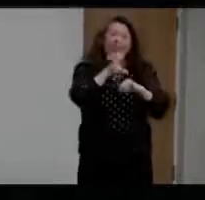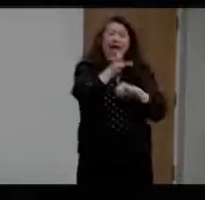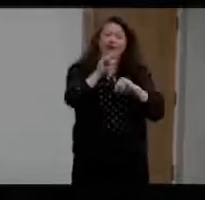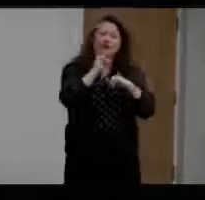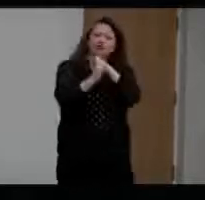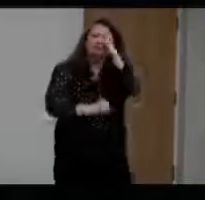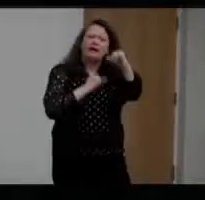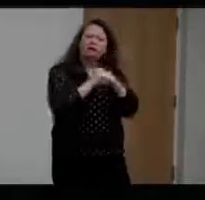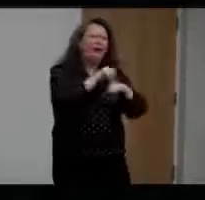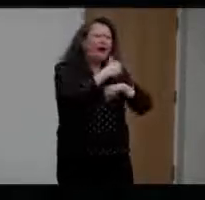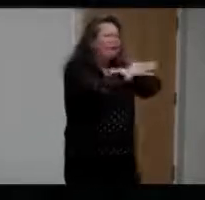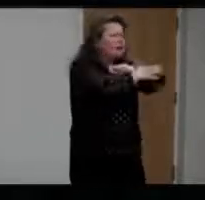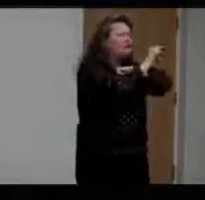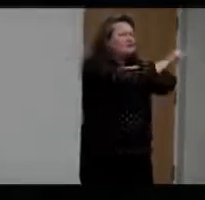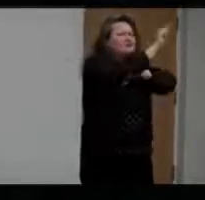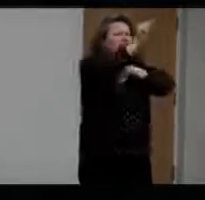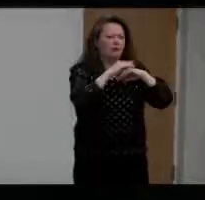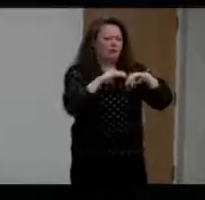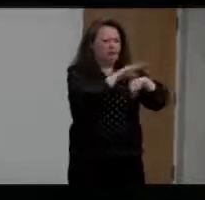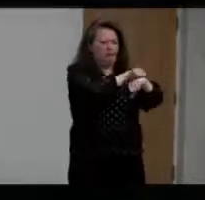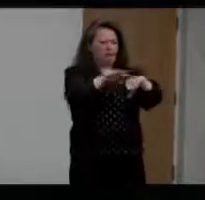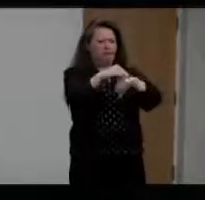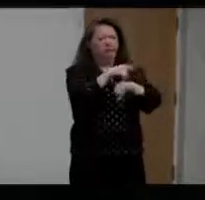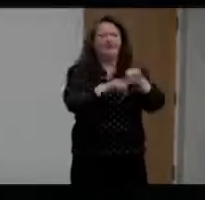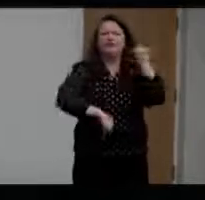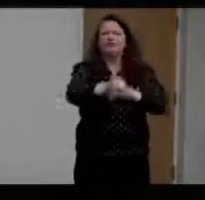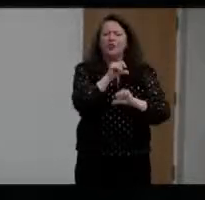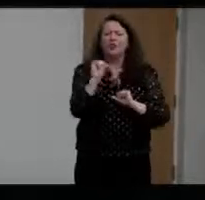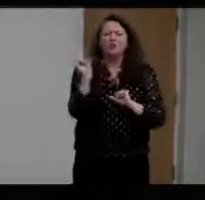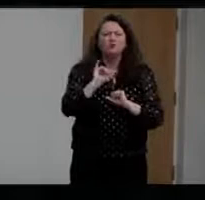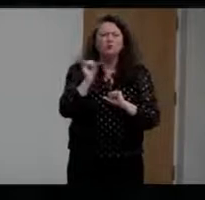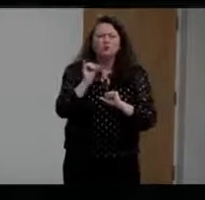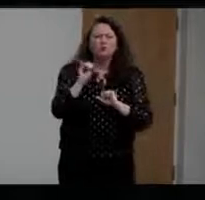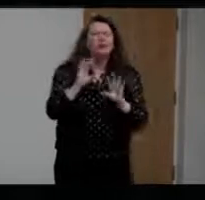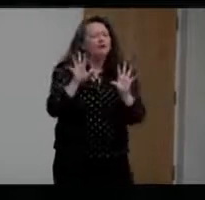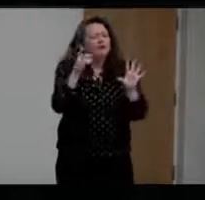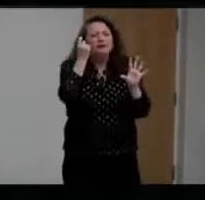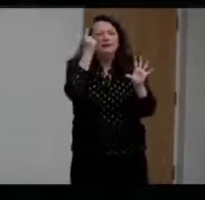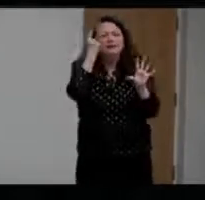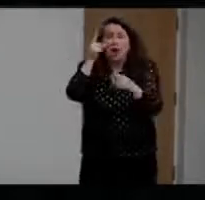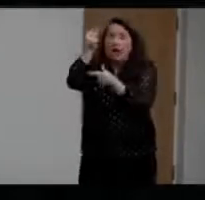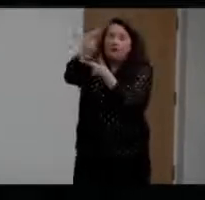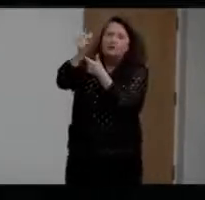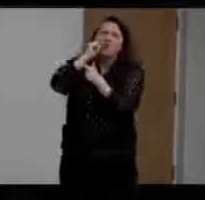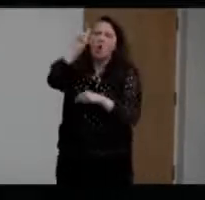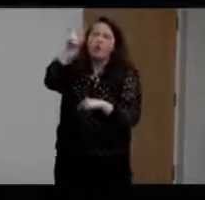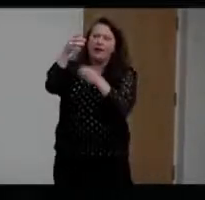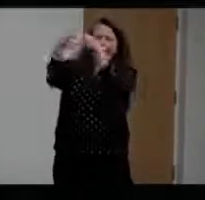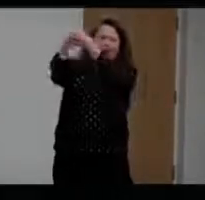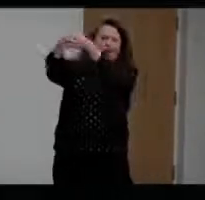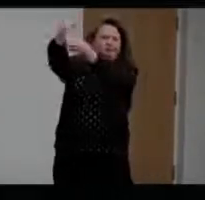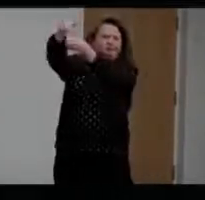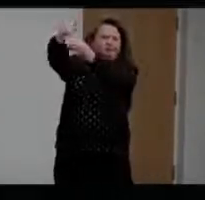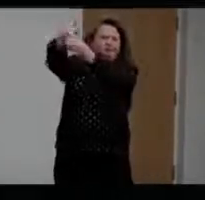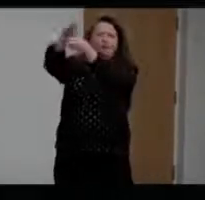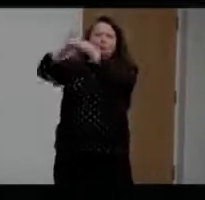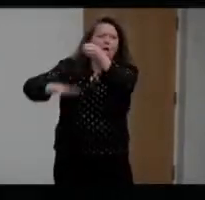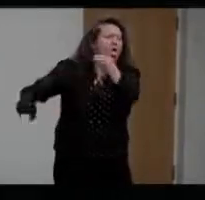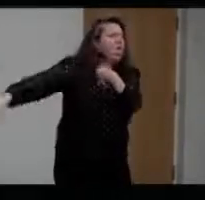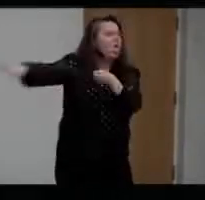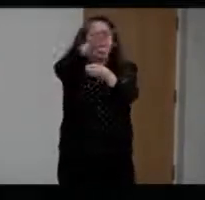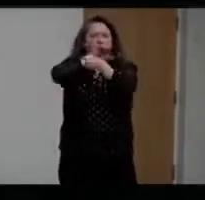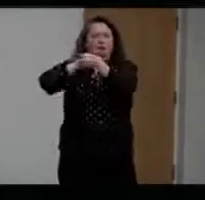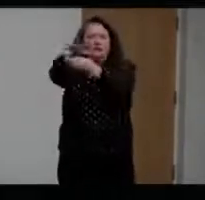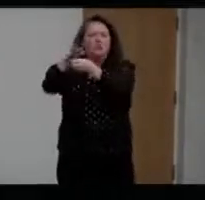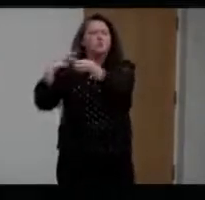saying, okay, well, what's the EU doing around, you know, the General Data Protection Regulation, which sounds really geeky, and it is super long